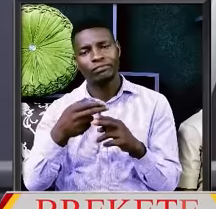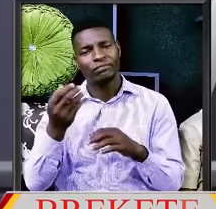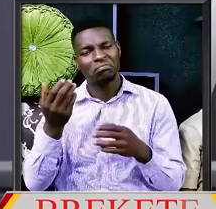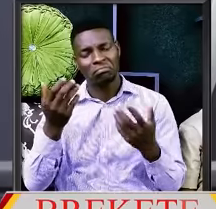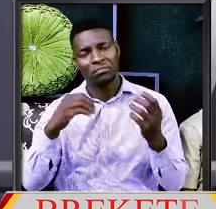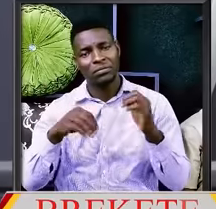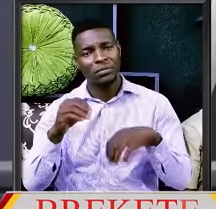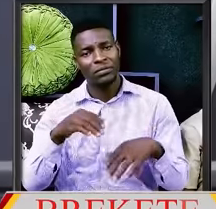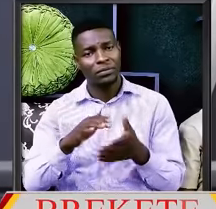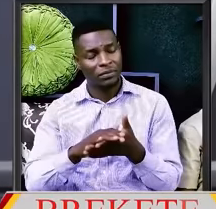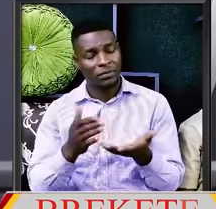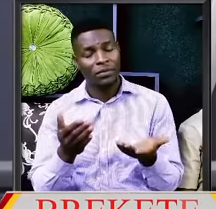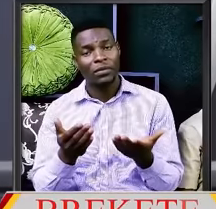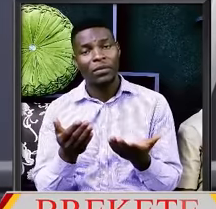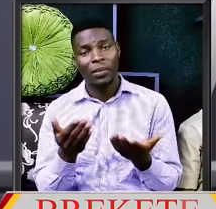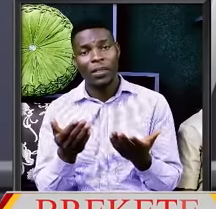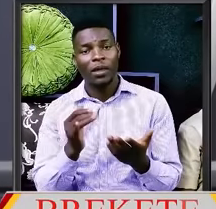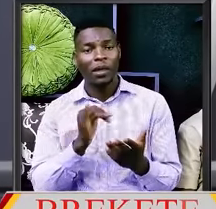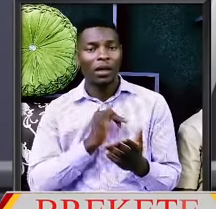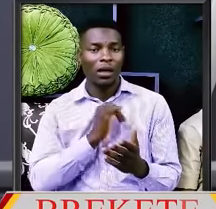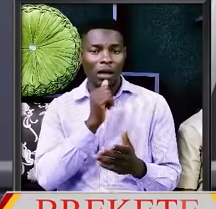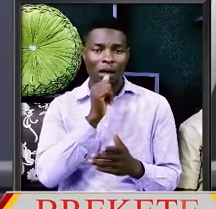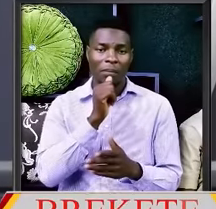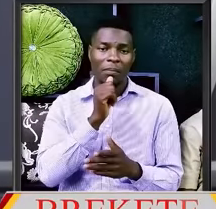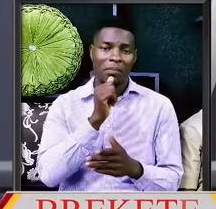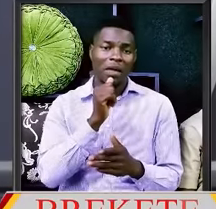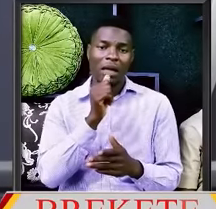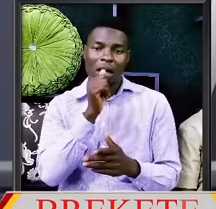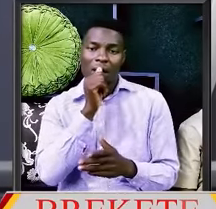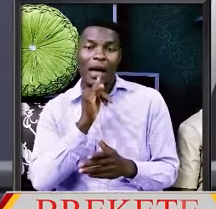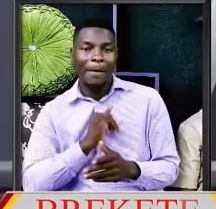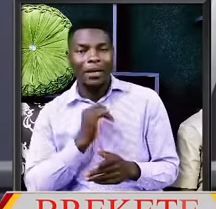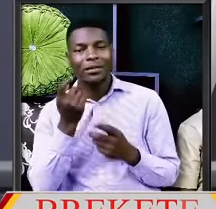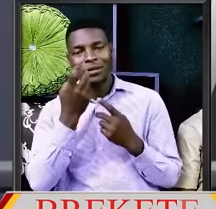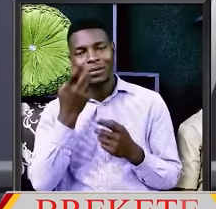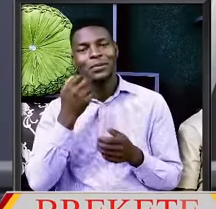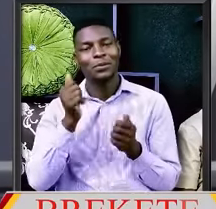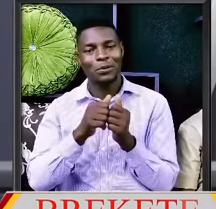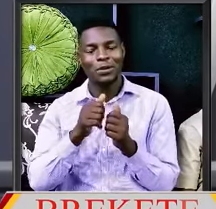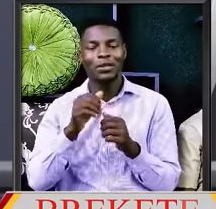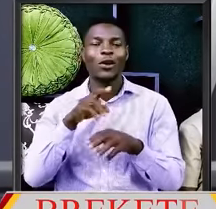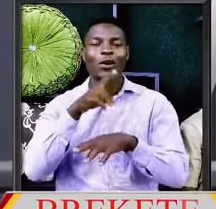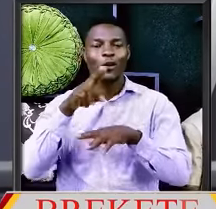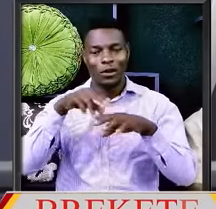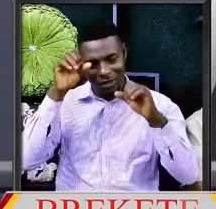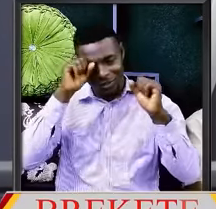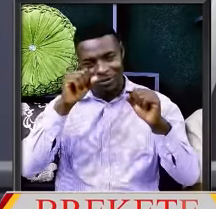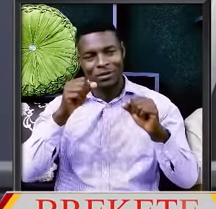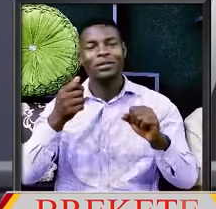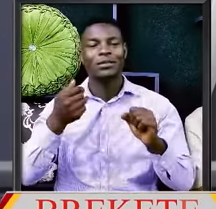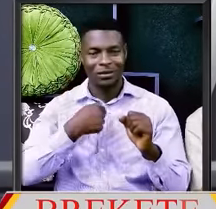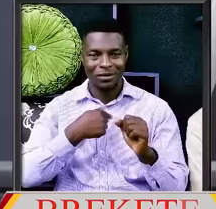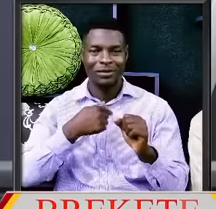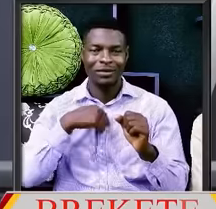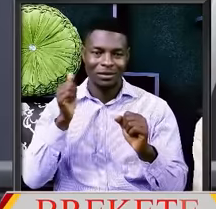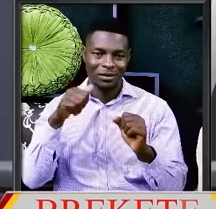Okay. Am I speaking to Honorable President? Now, me be this. I no pass like this. I resemble Winch last born. Ah, okay.